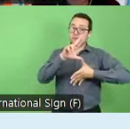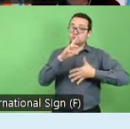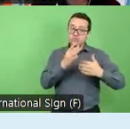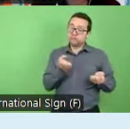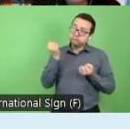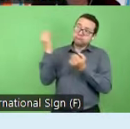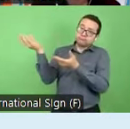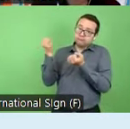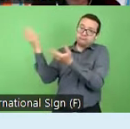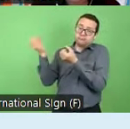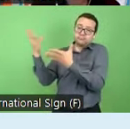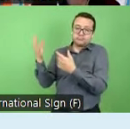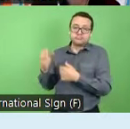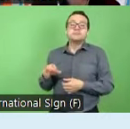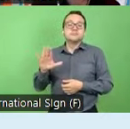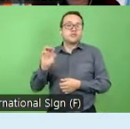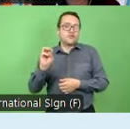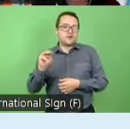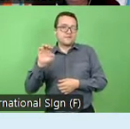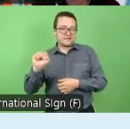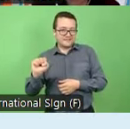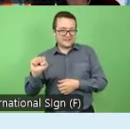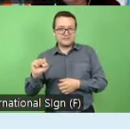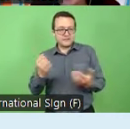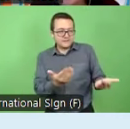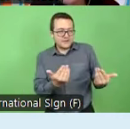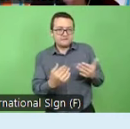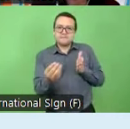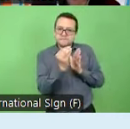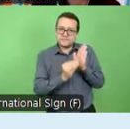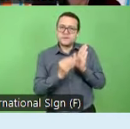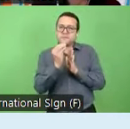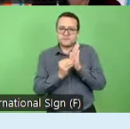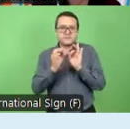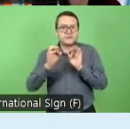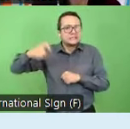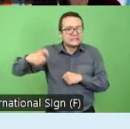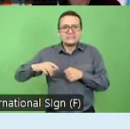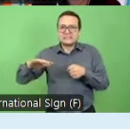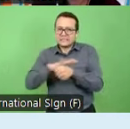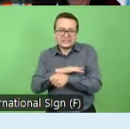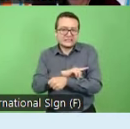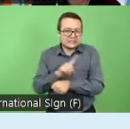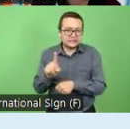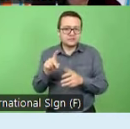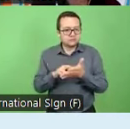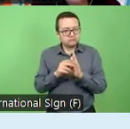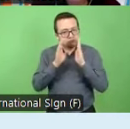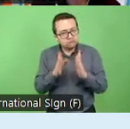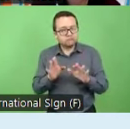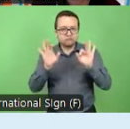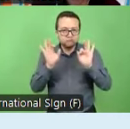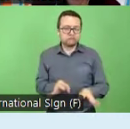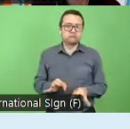need and barriers to effective service coverage, created in response to a member state's resolution. This work